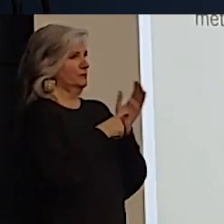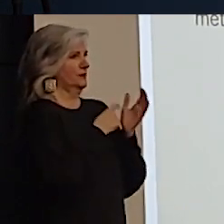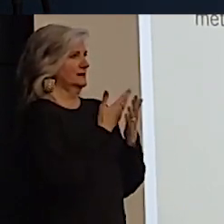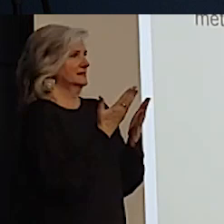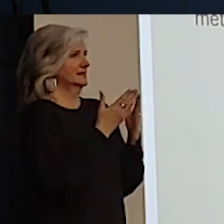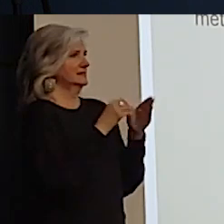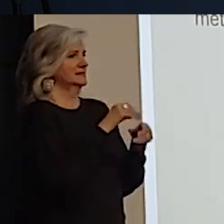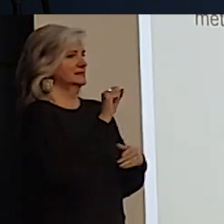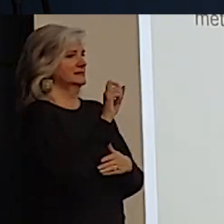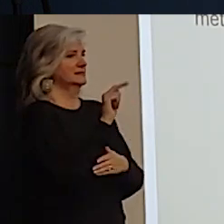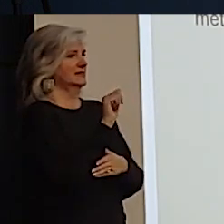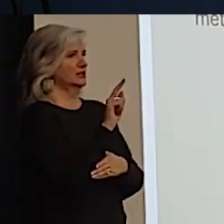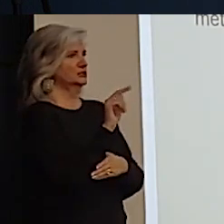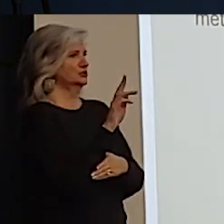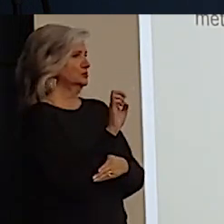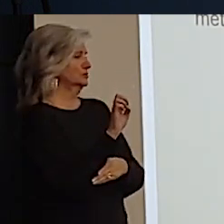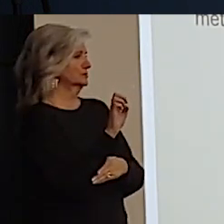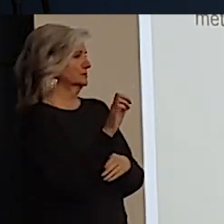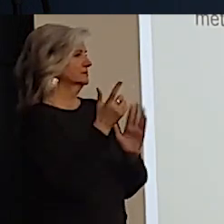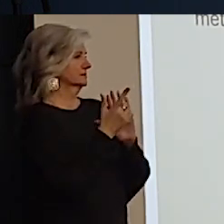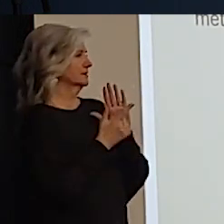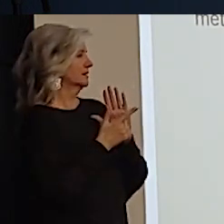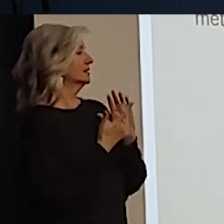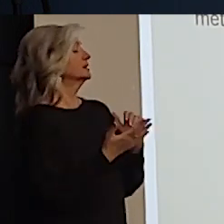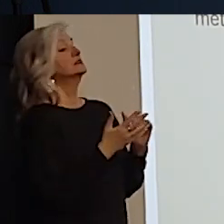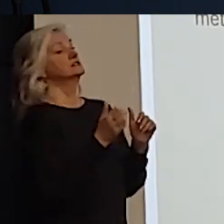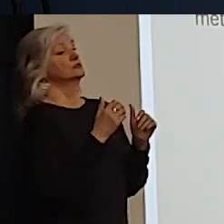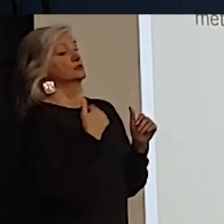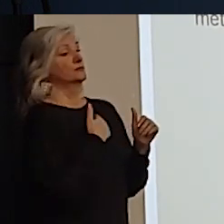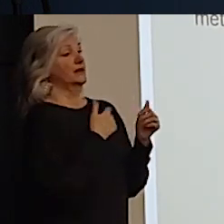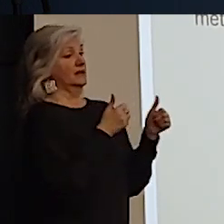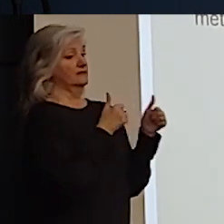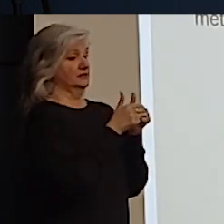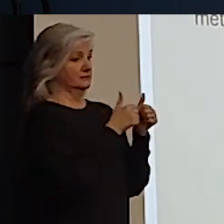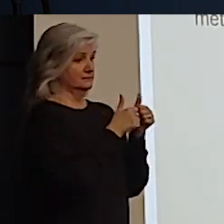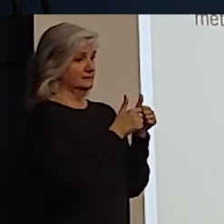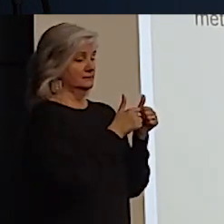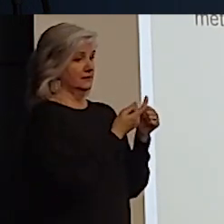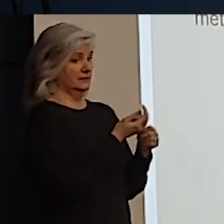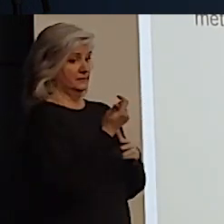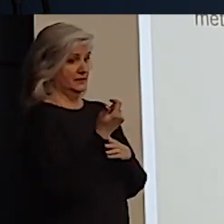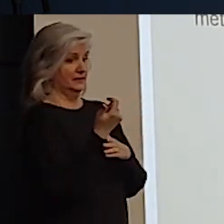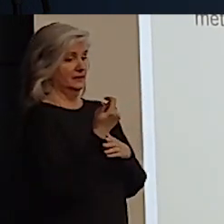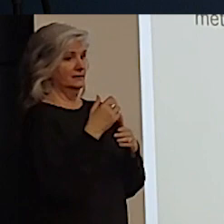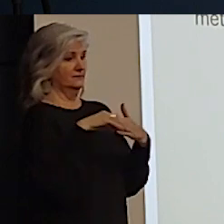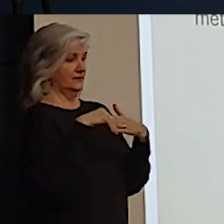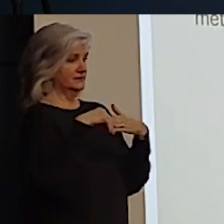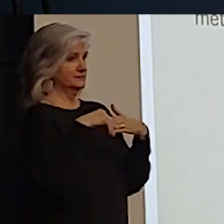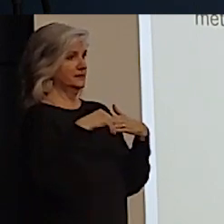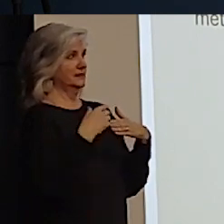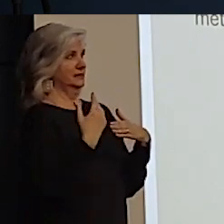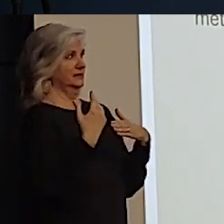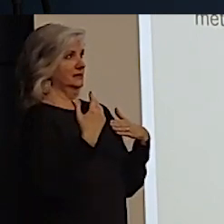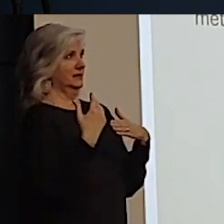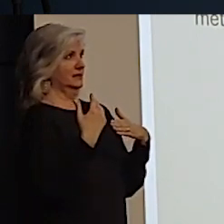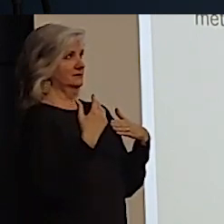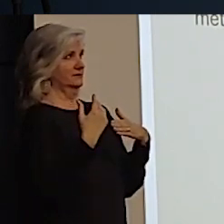in statute. So, reducing competition by eliminating discretion, flexibility, and authority of the